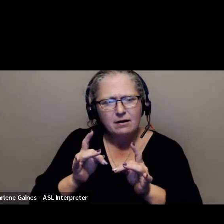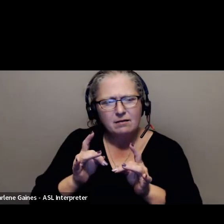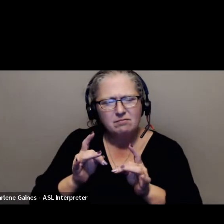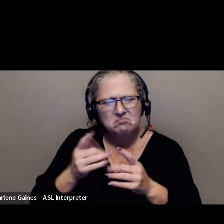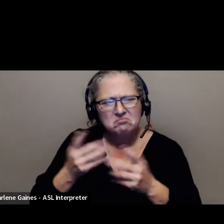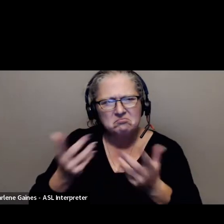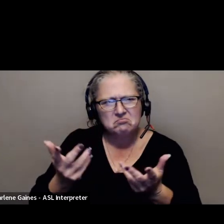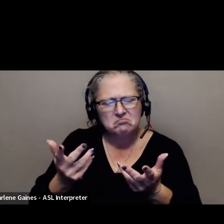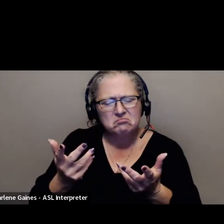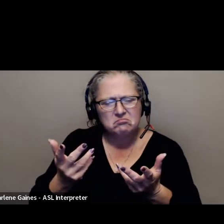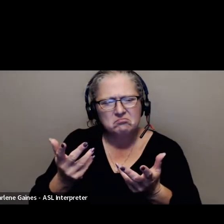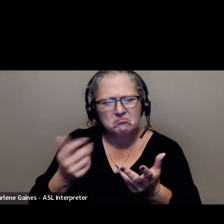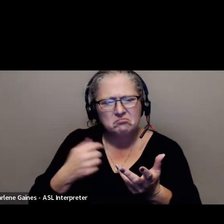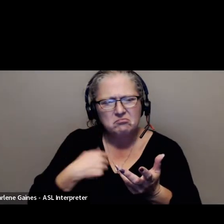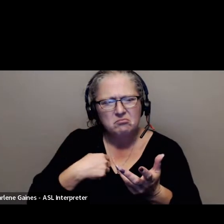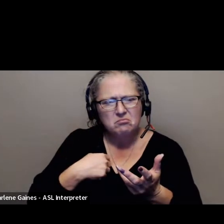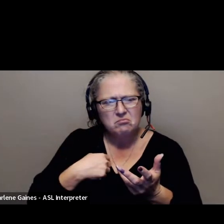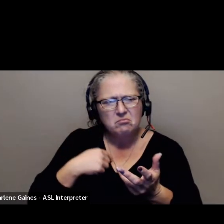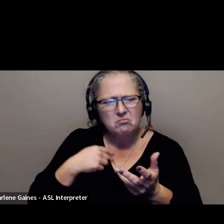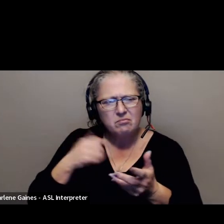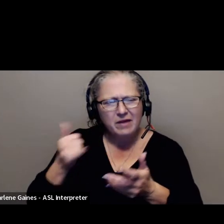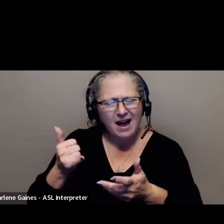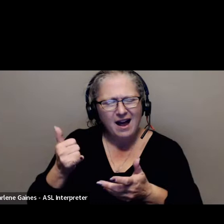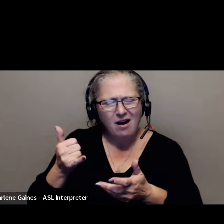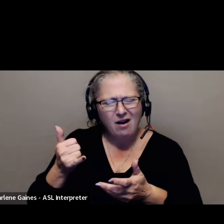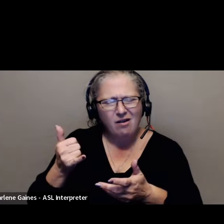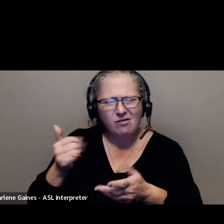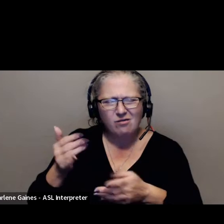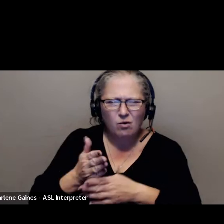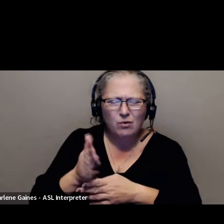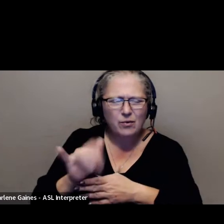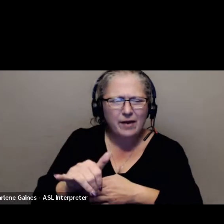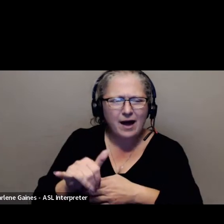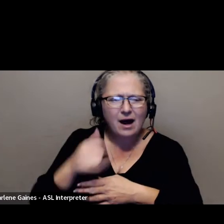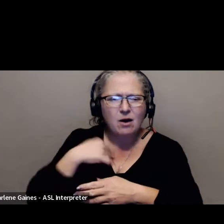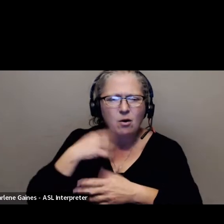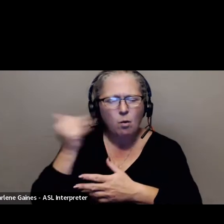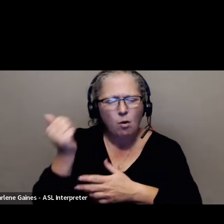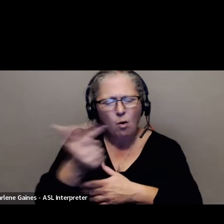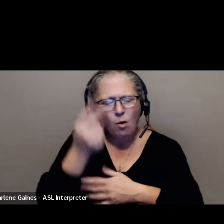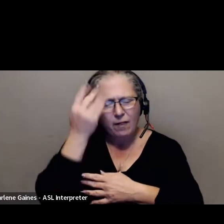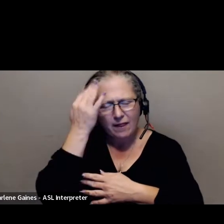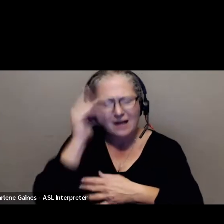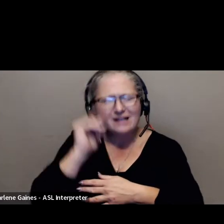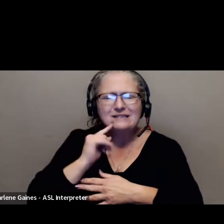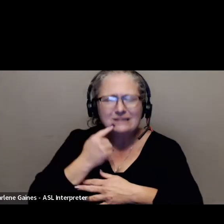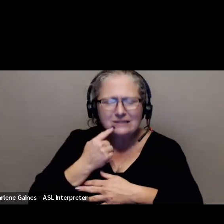we're going into that road, and I really want you to start thinking seriously.